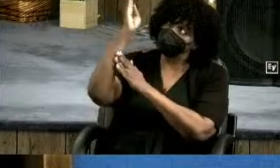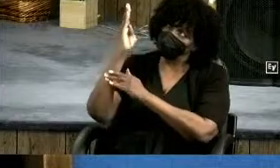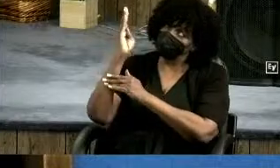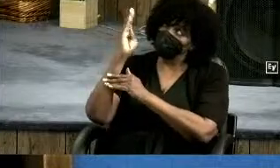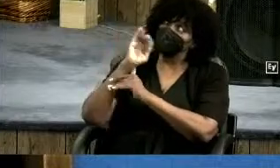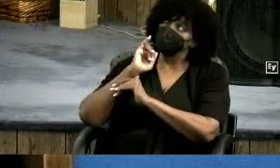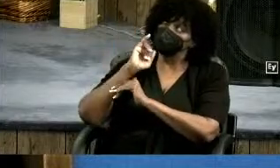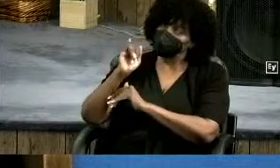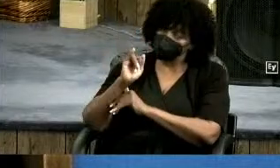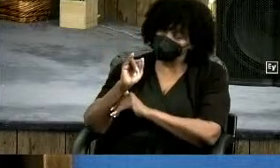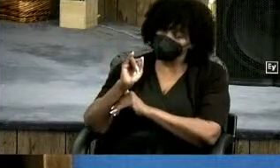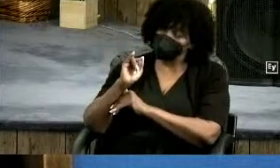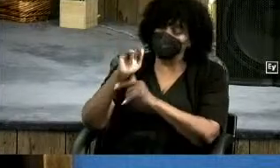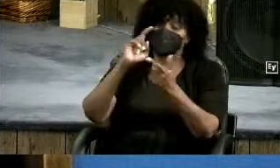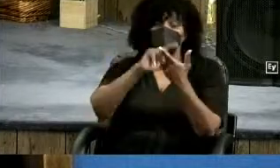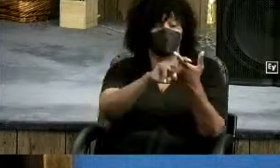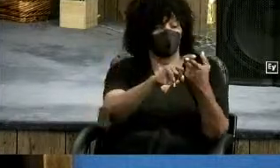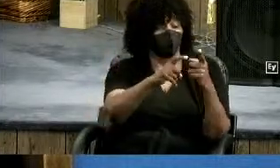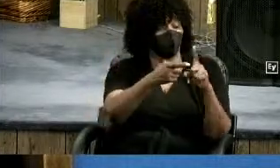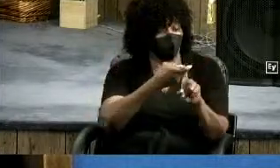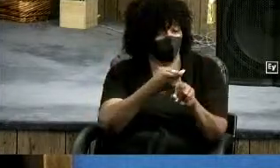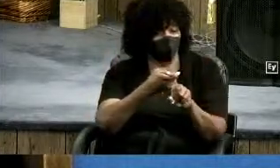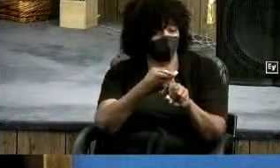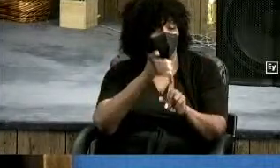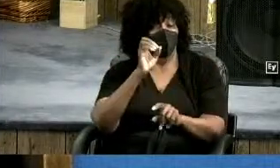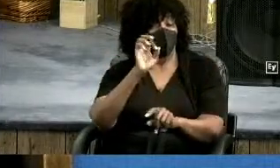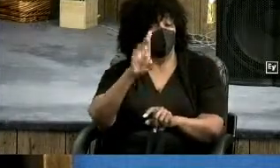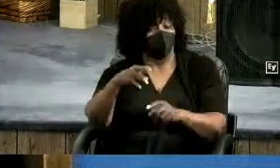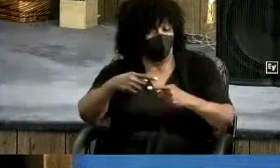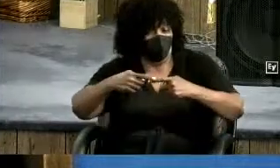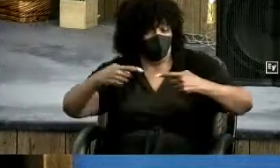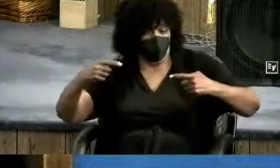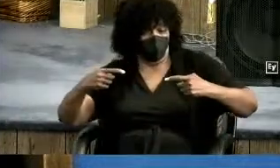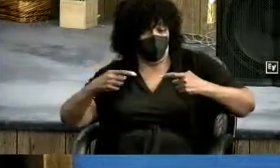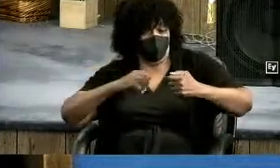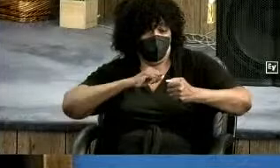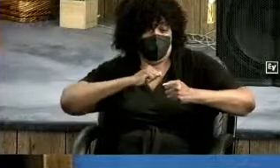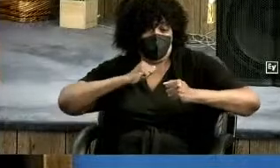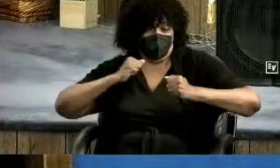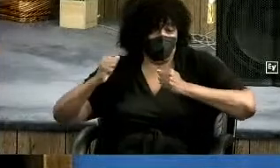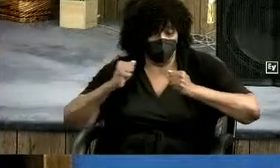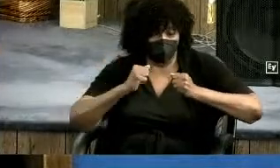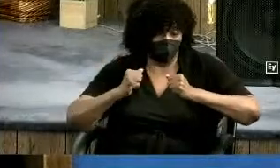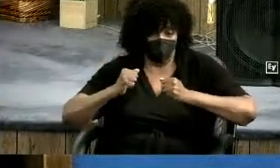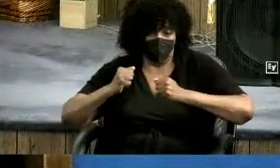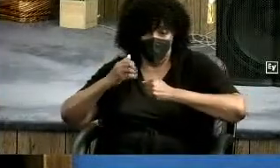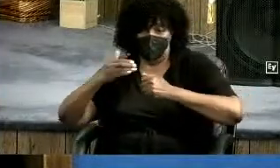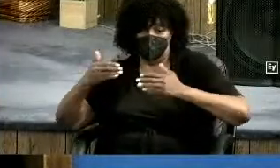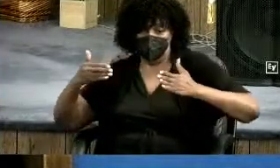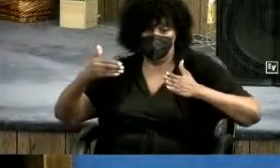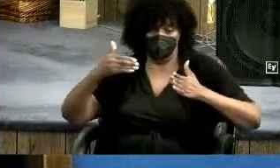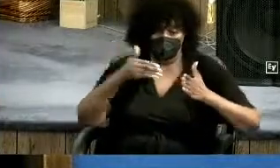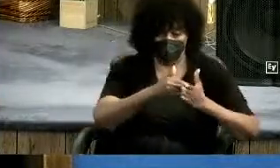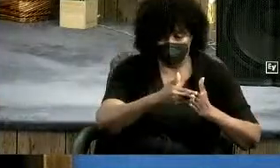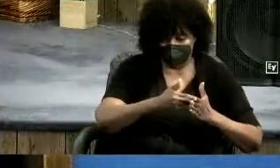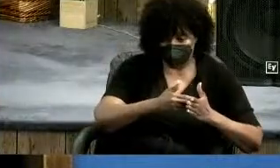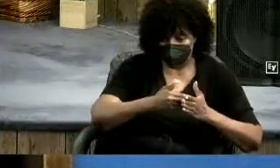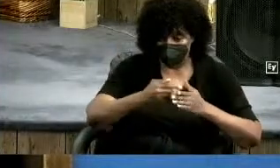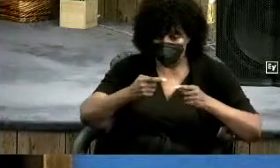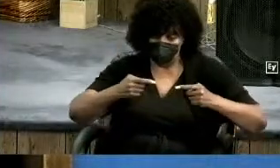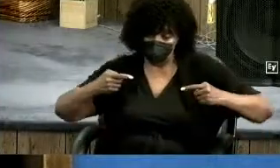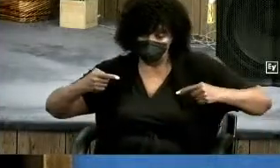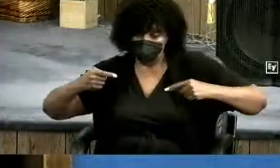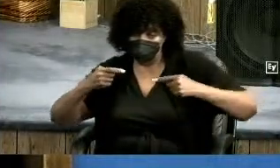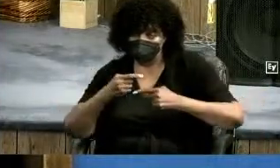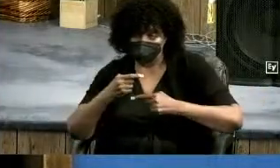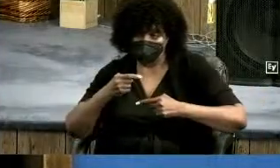is this a friend or is it a foe? For we wrestle not against flesh and blood, but powers and principalities in